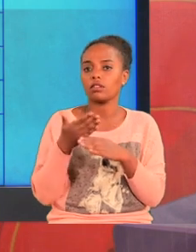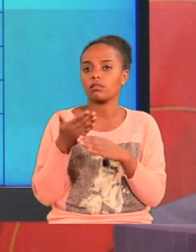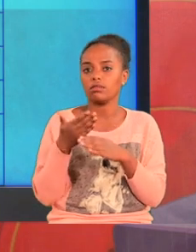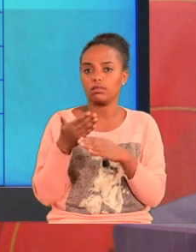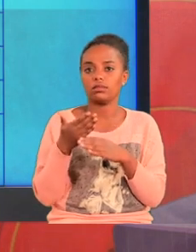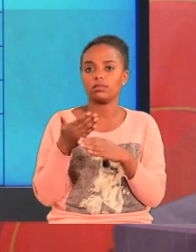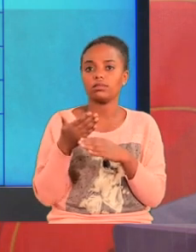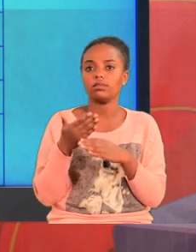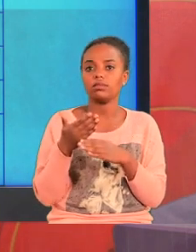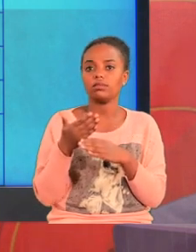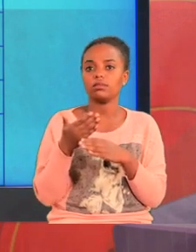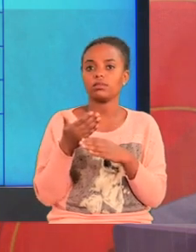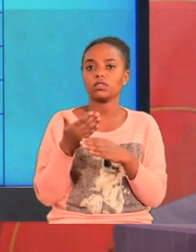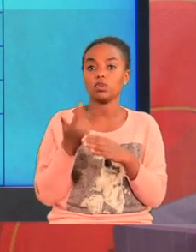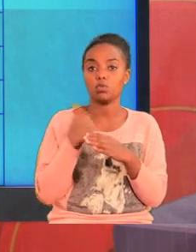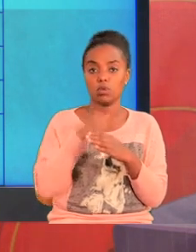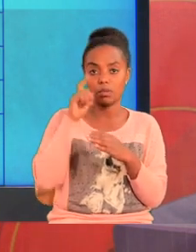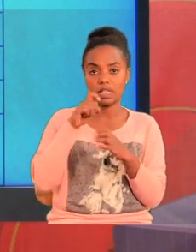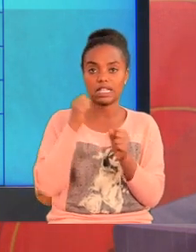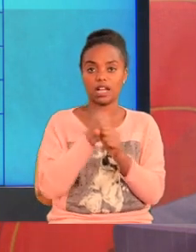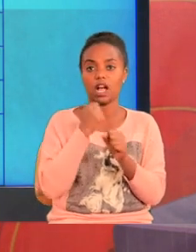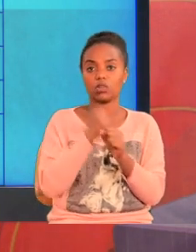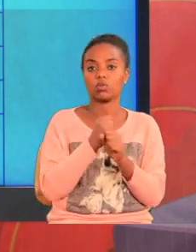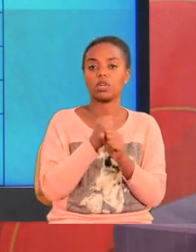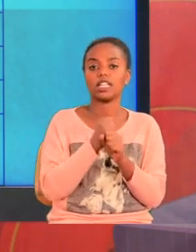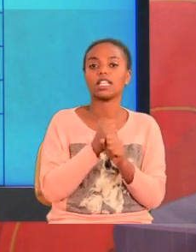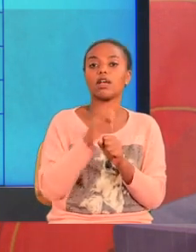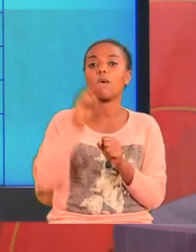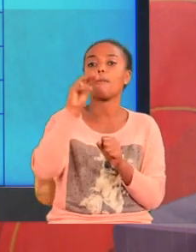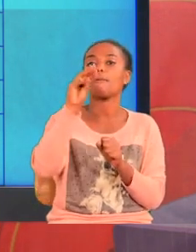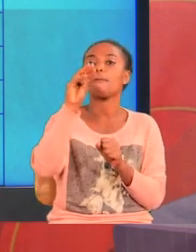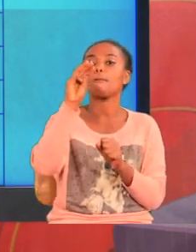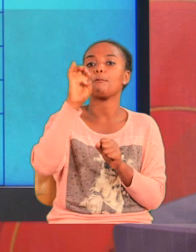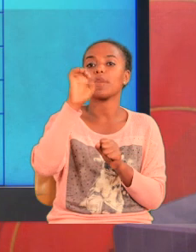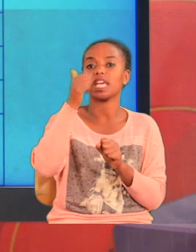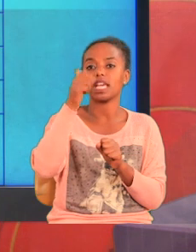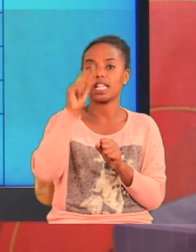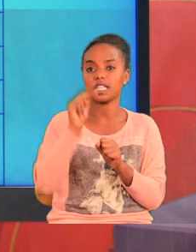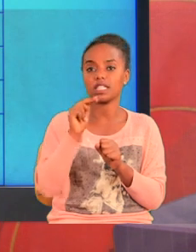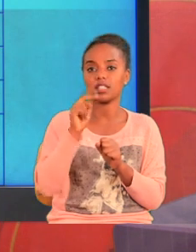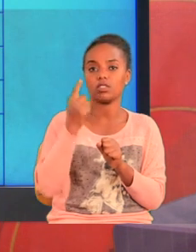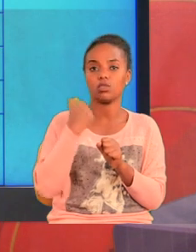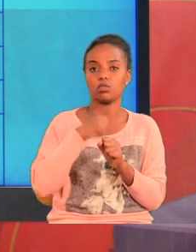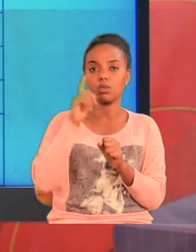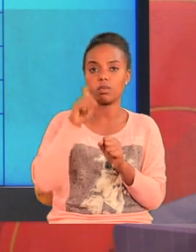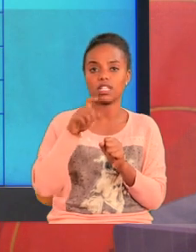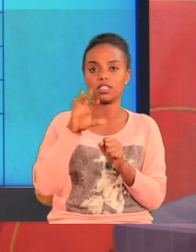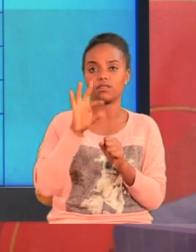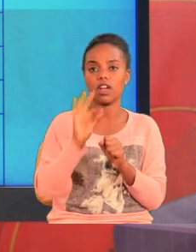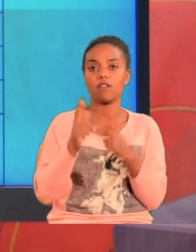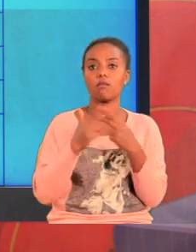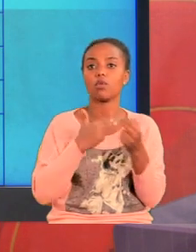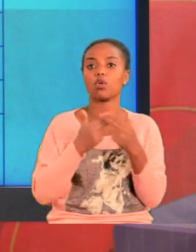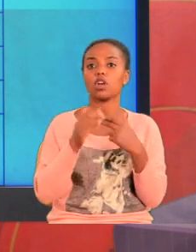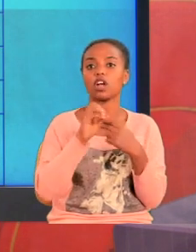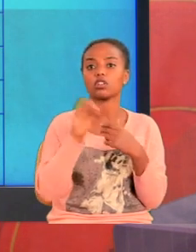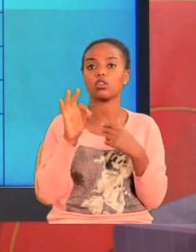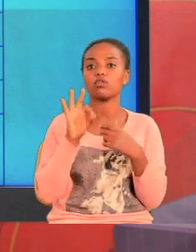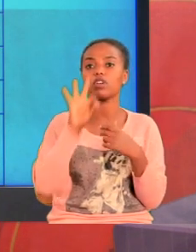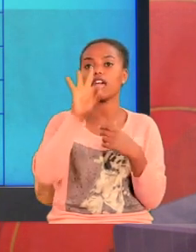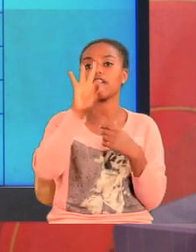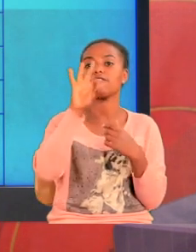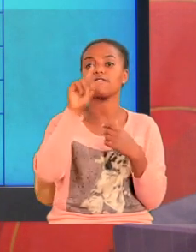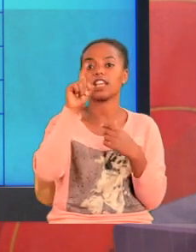since we need to calculate the mean, so to calculate the mean, we need to find this one, the product of the